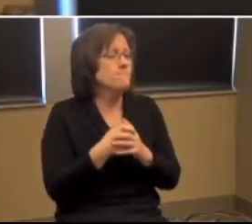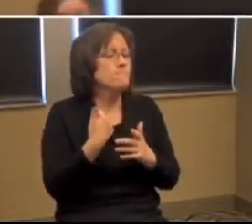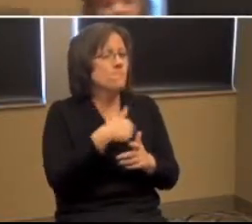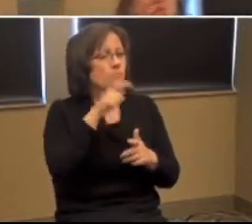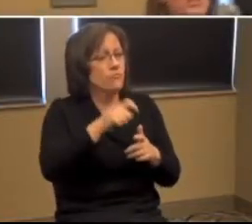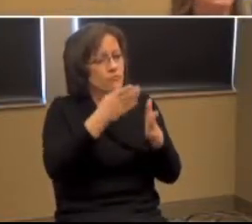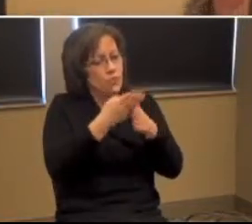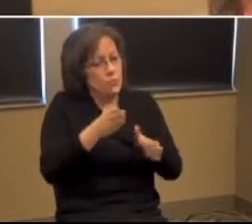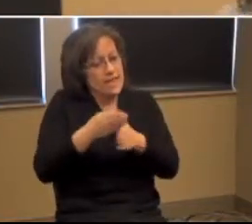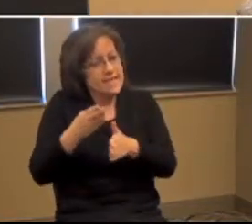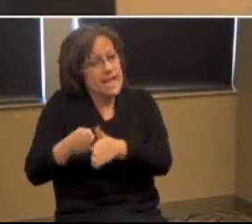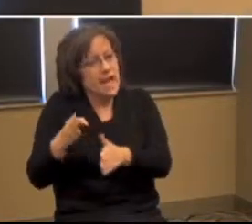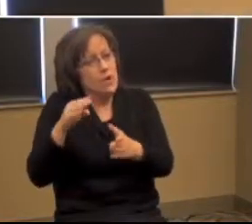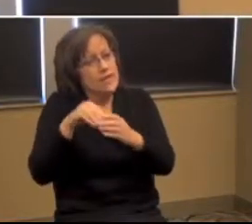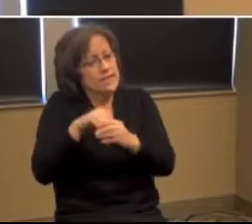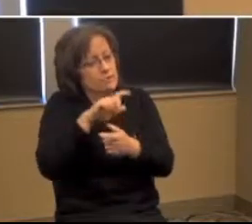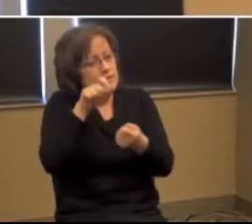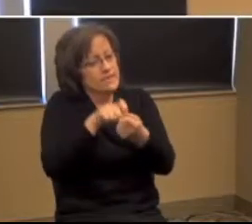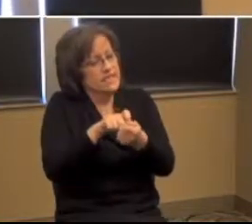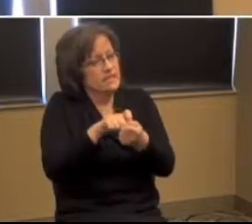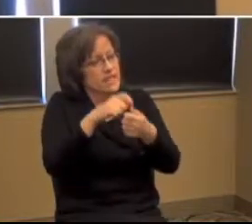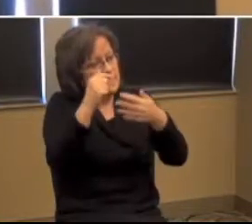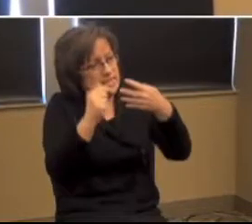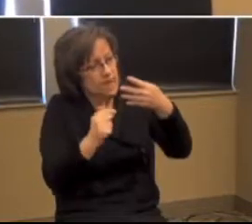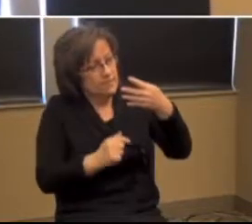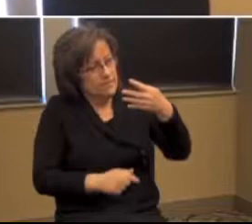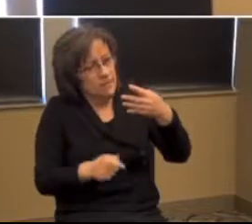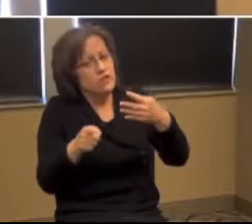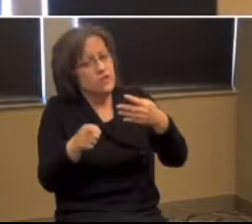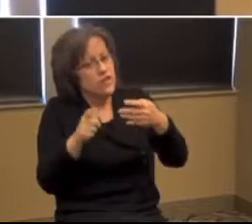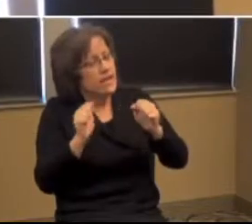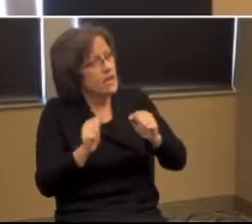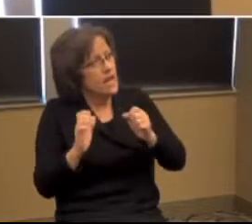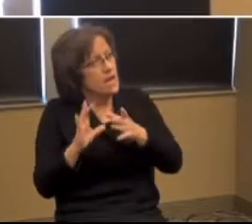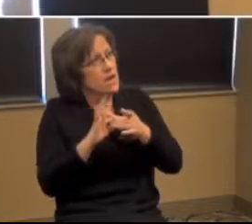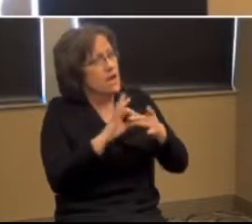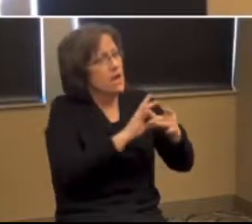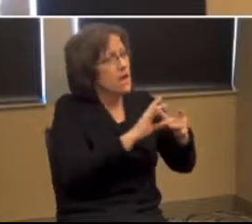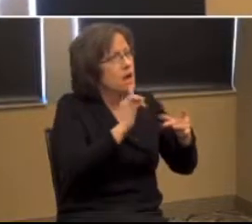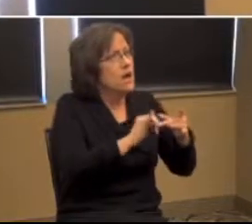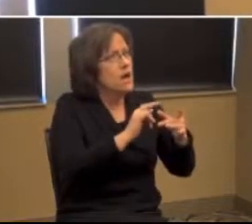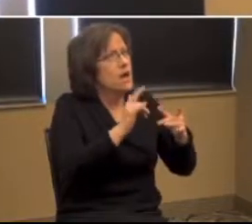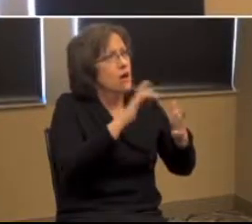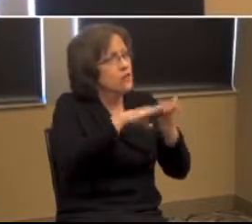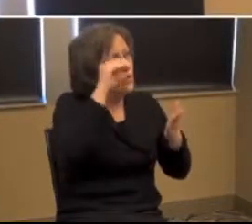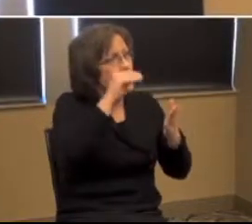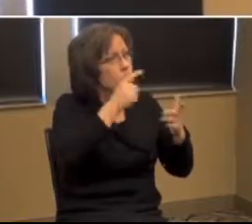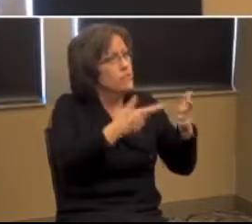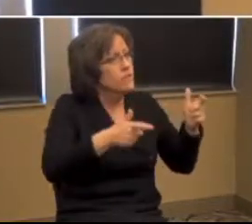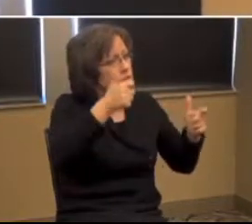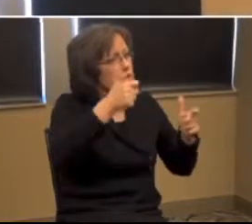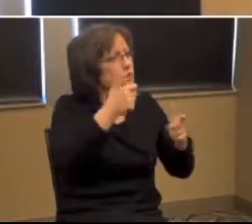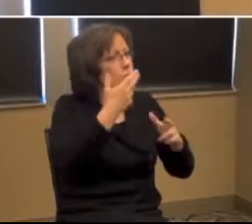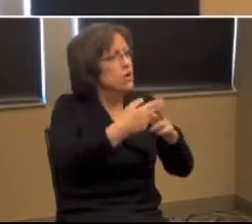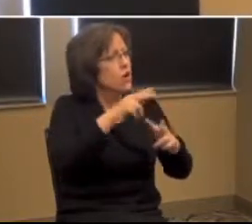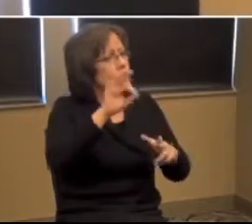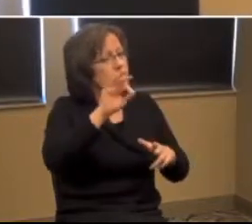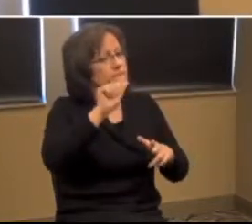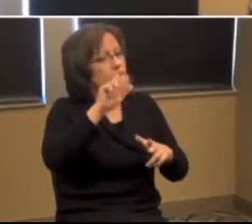down into certain steps so that they can chain those back together to learn that larger skill. So we call them just fault learners.